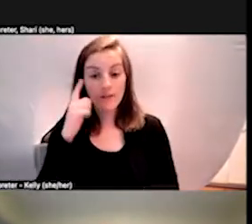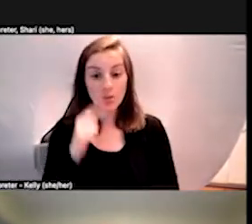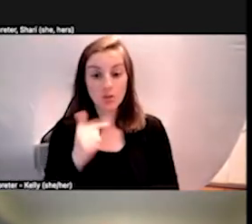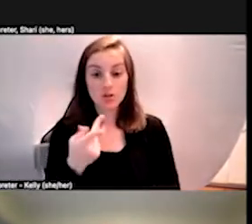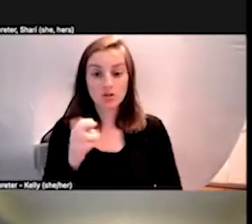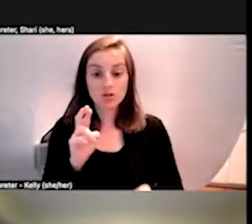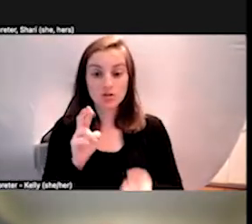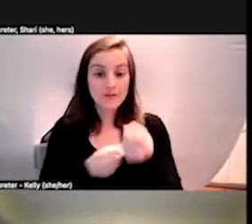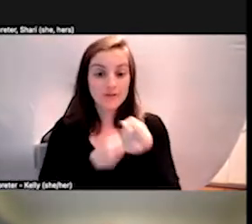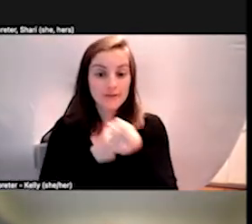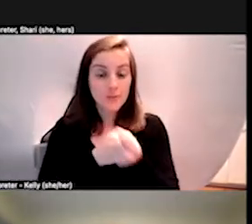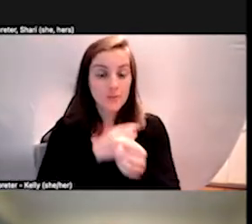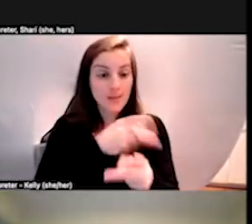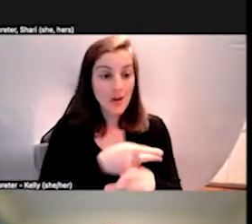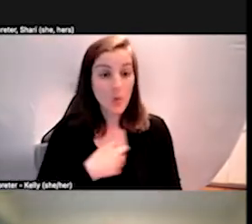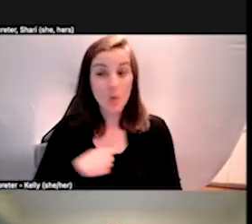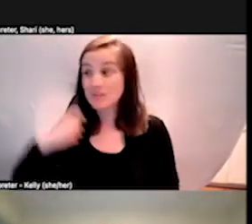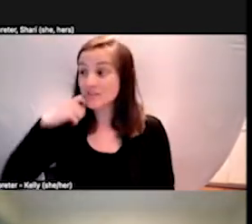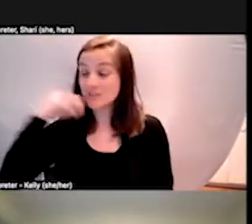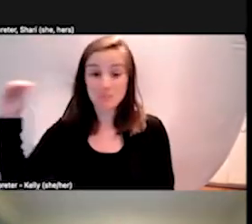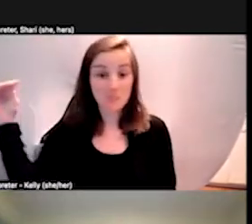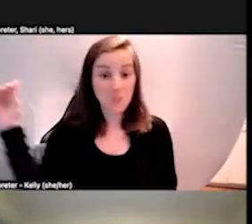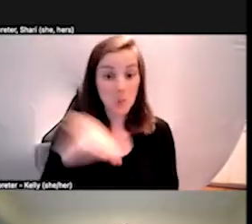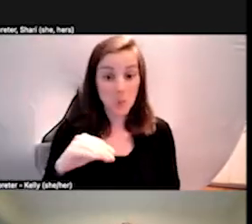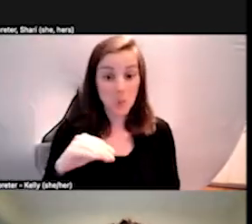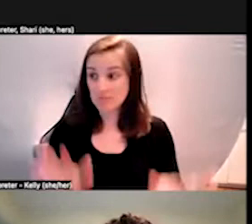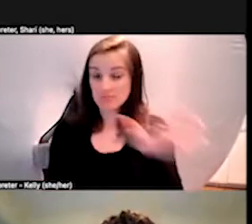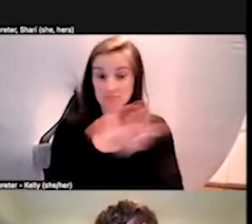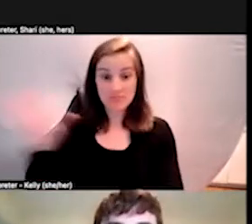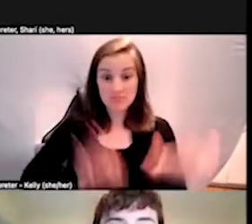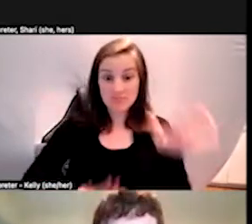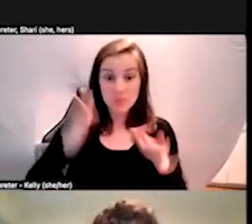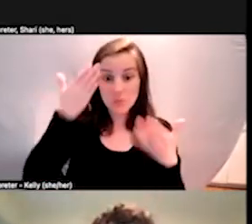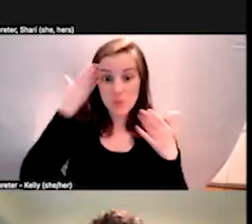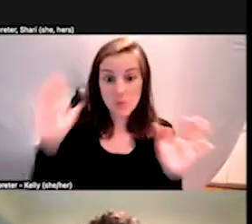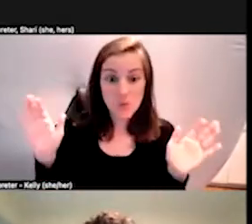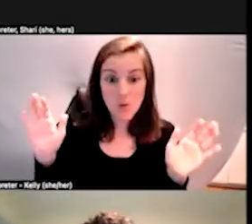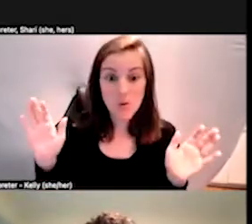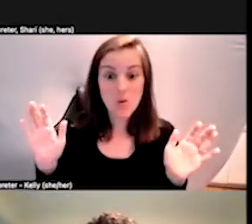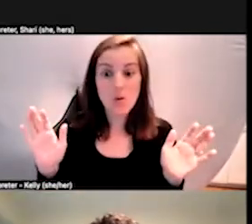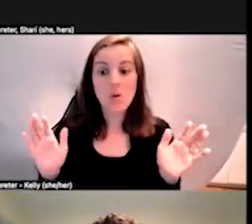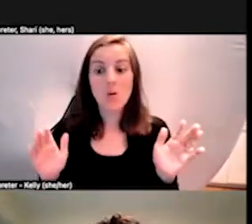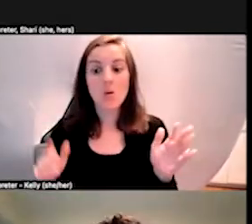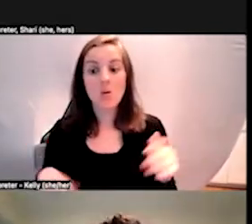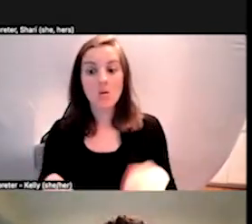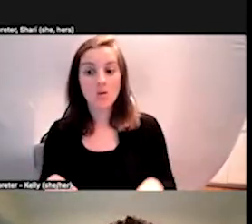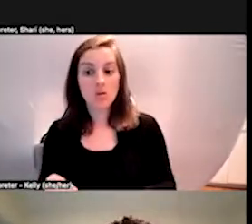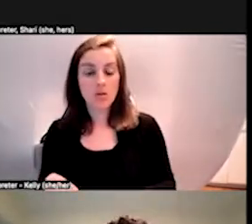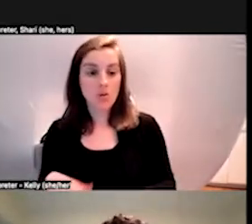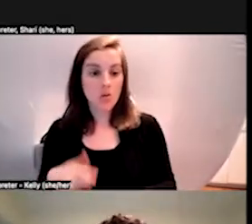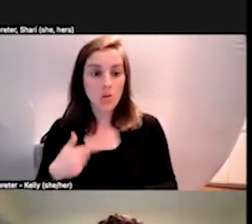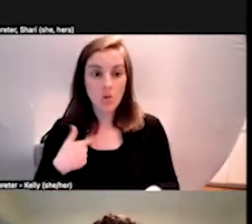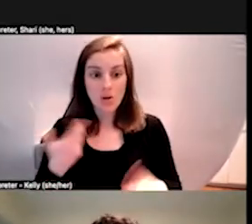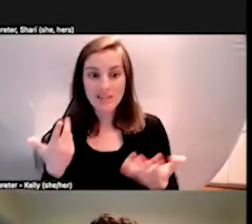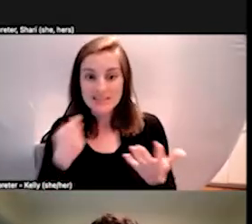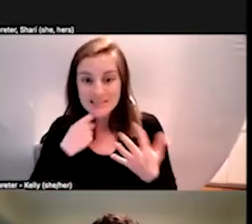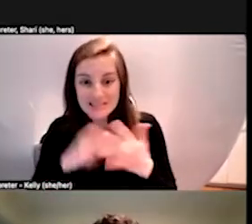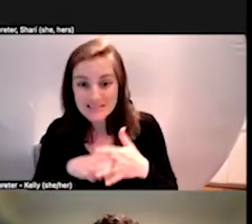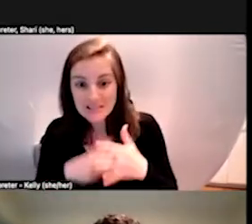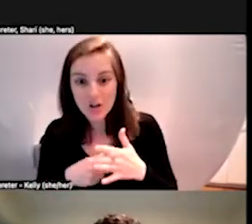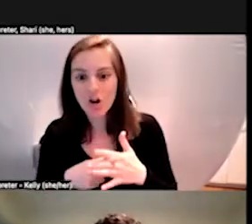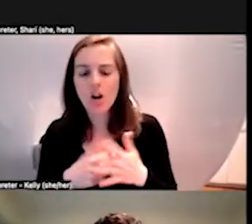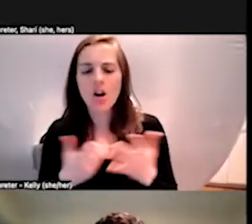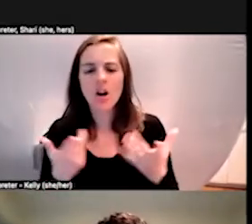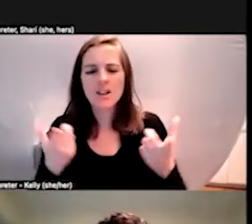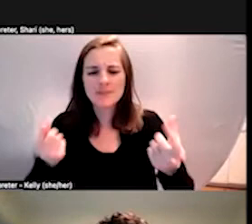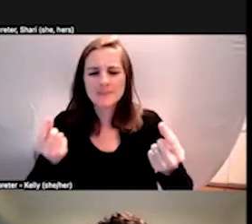really know the landscape here because they just moved here, whether for college or for some other reason, where to begin with any of